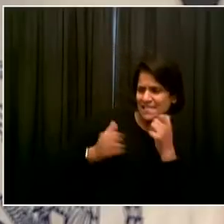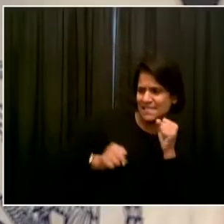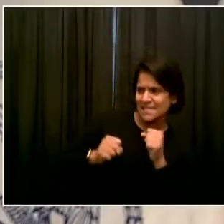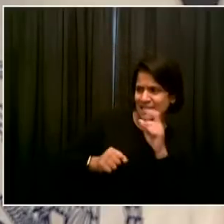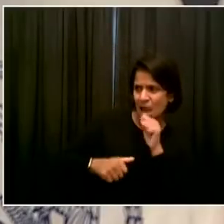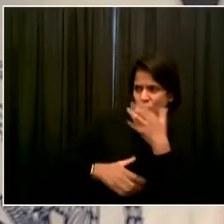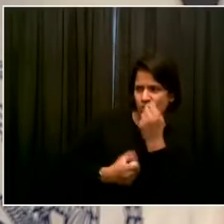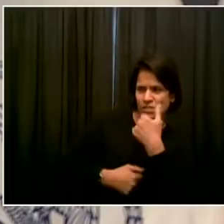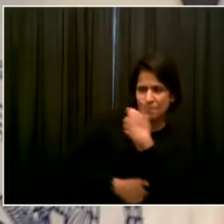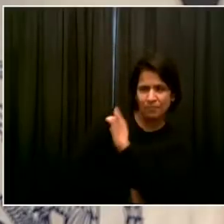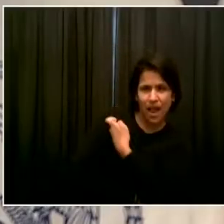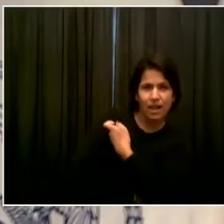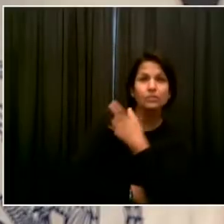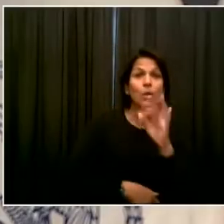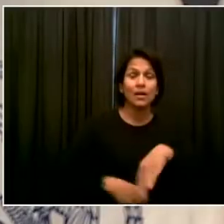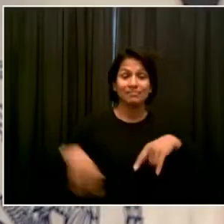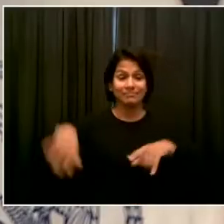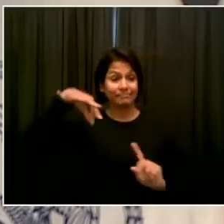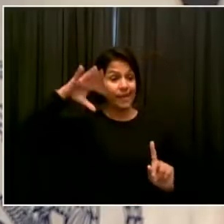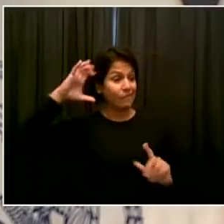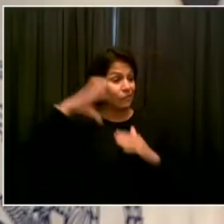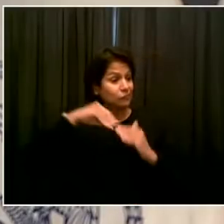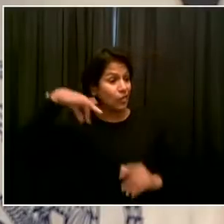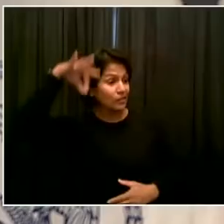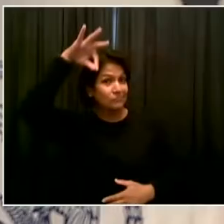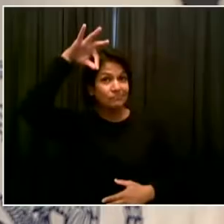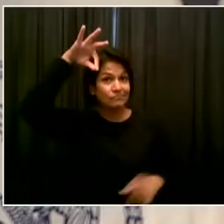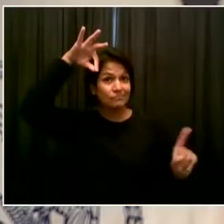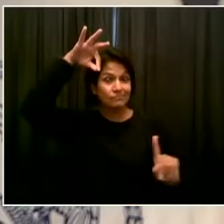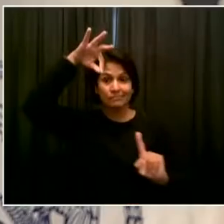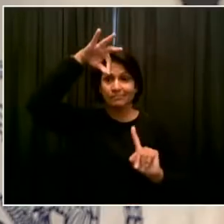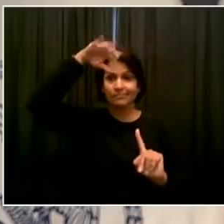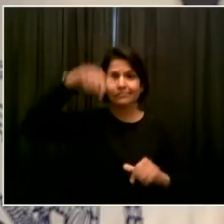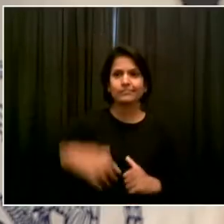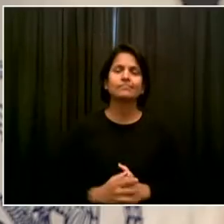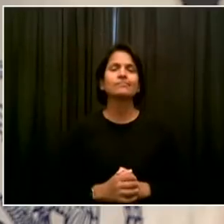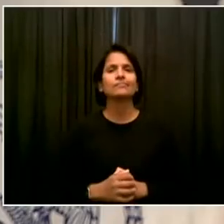I think, just helps us get where we need to go. Go ahead, Katie.